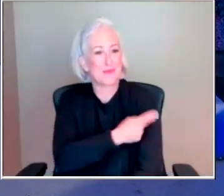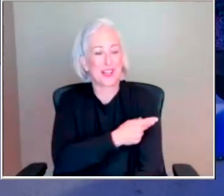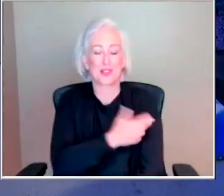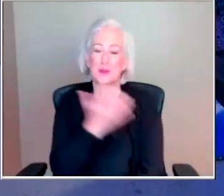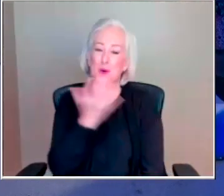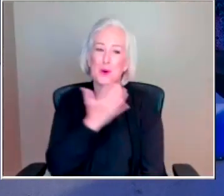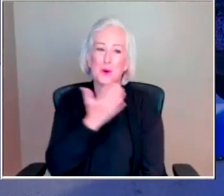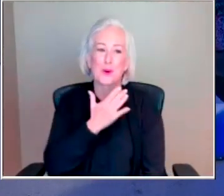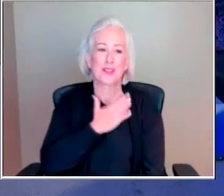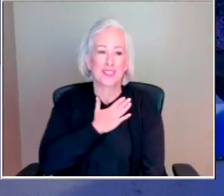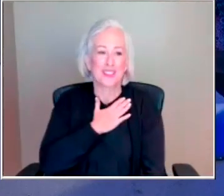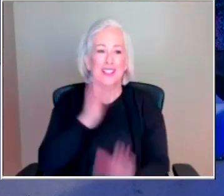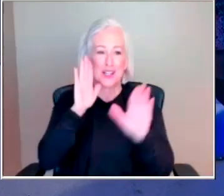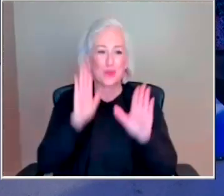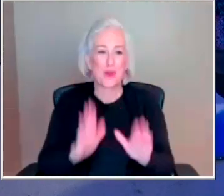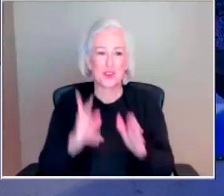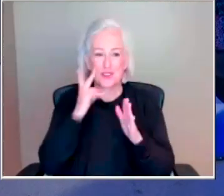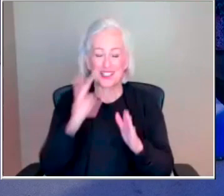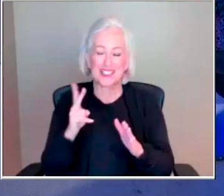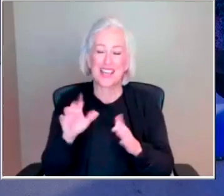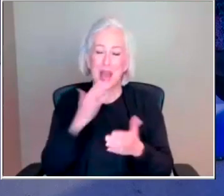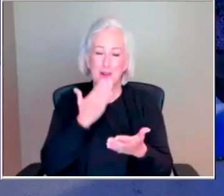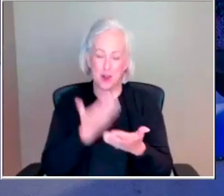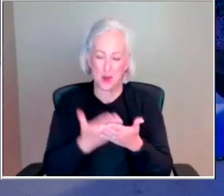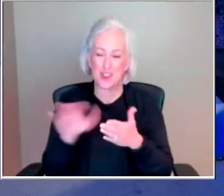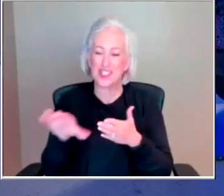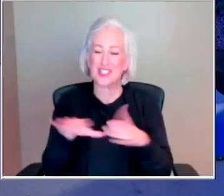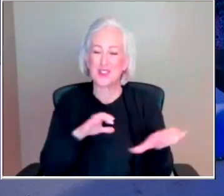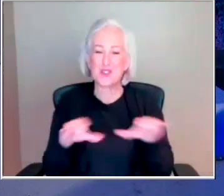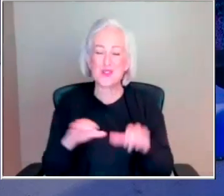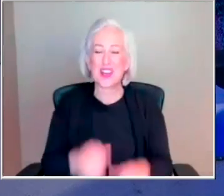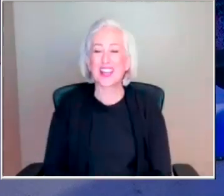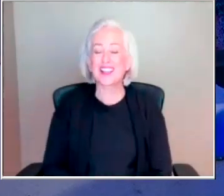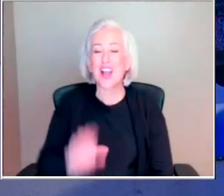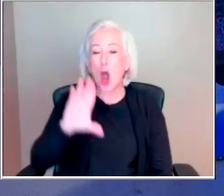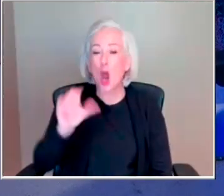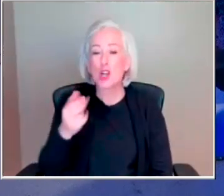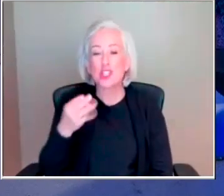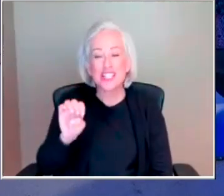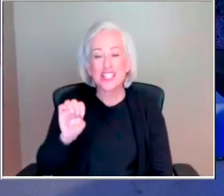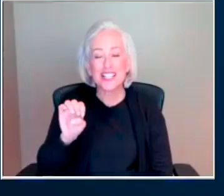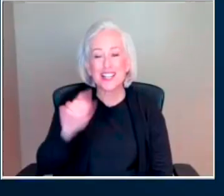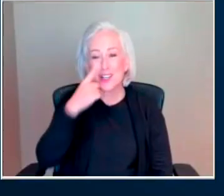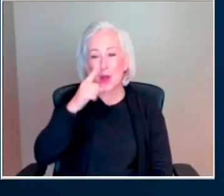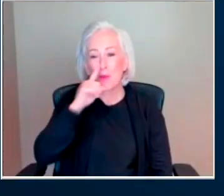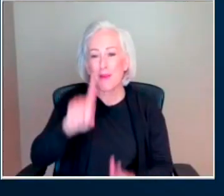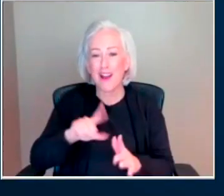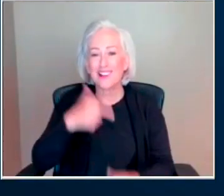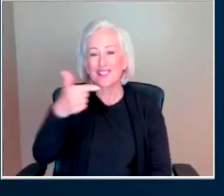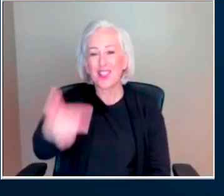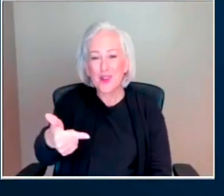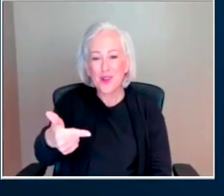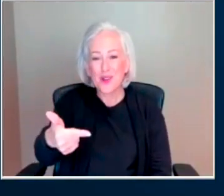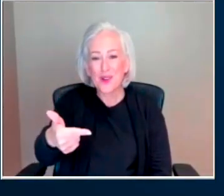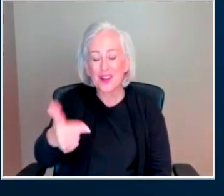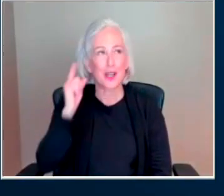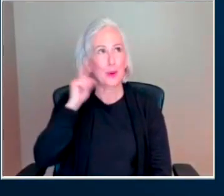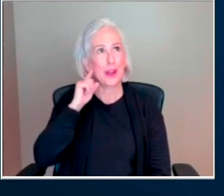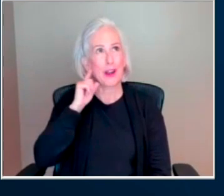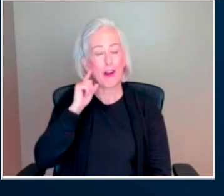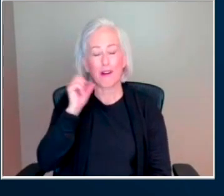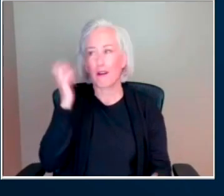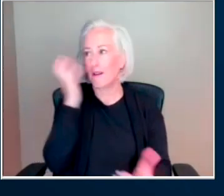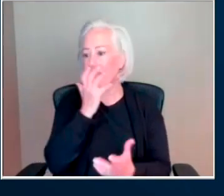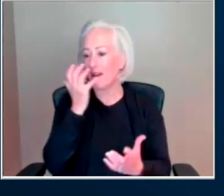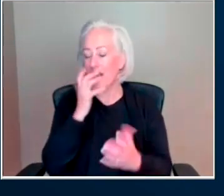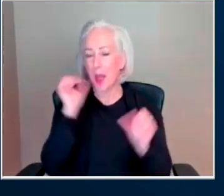well she's doing. It really is. It really is. Archie, I want to start with you. So we just hear this amazing story. It's so emotional.